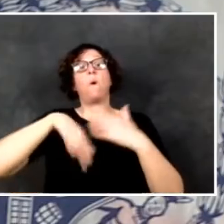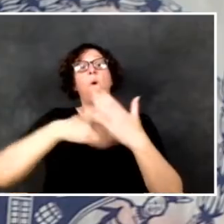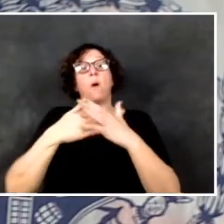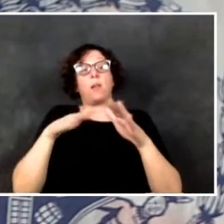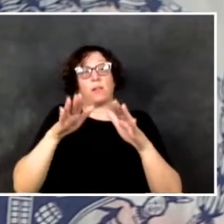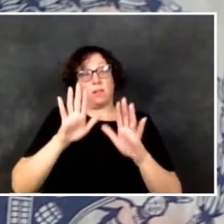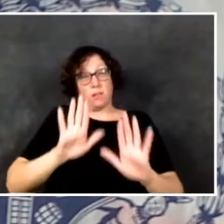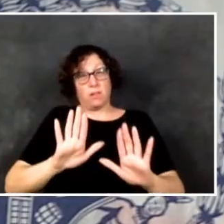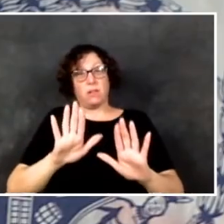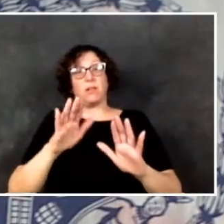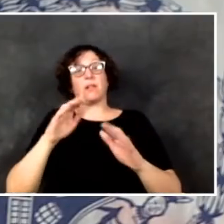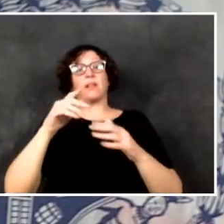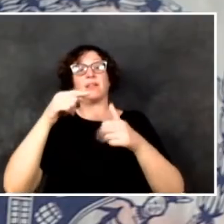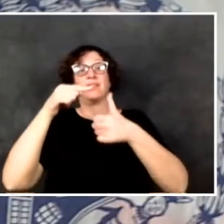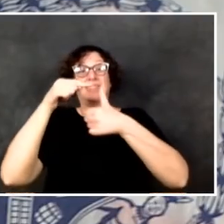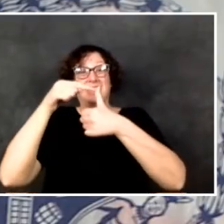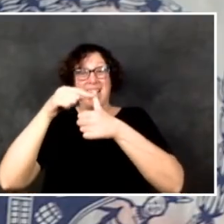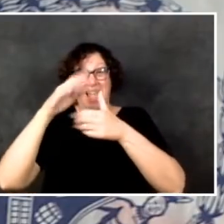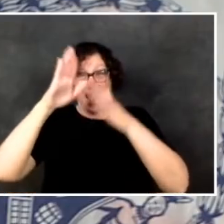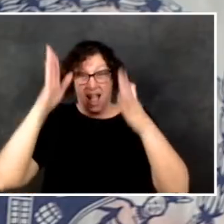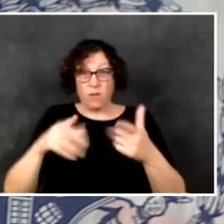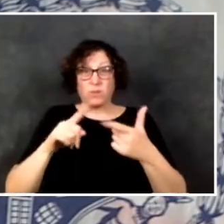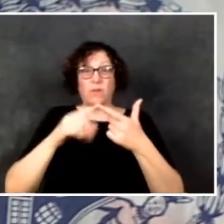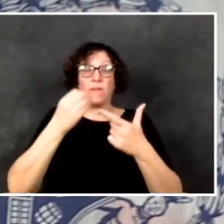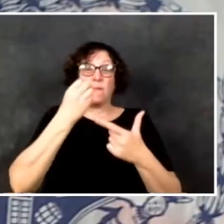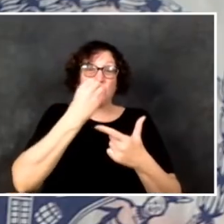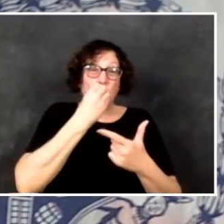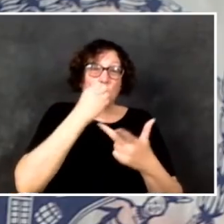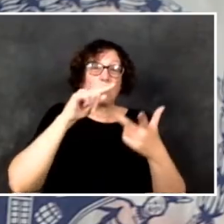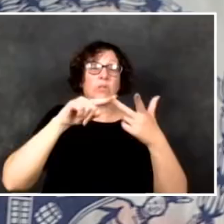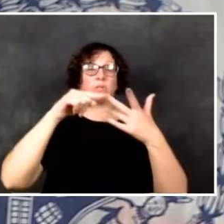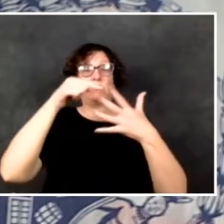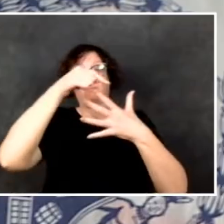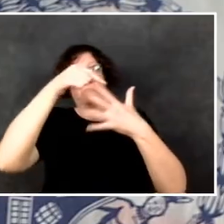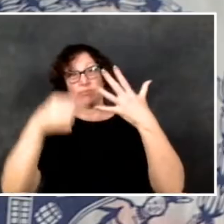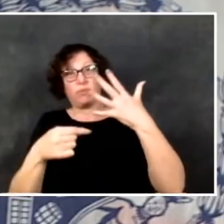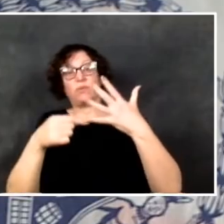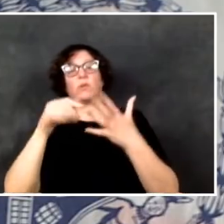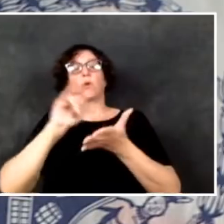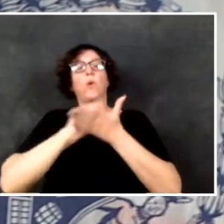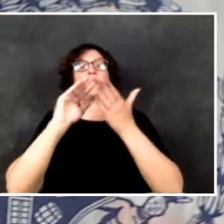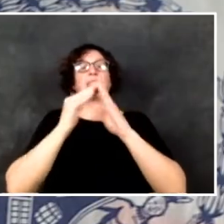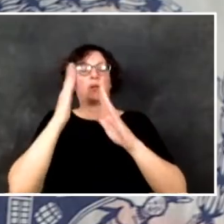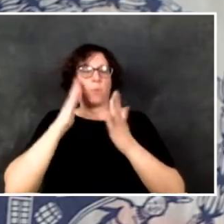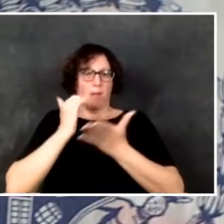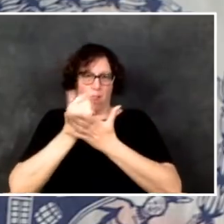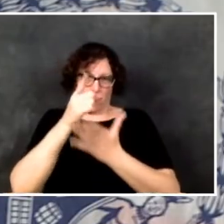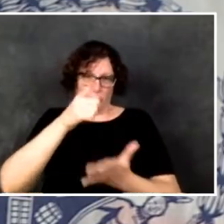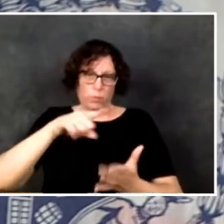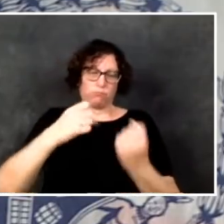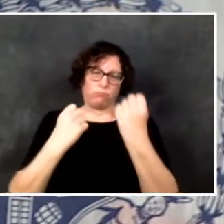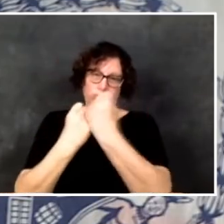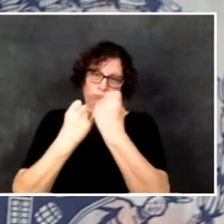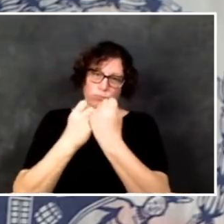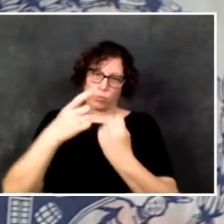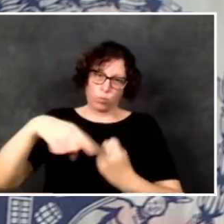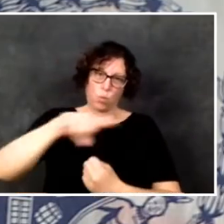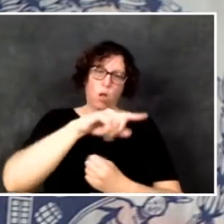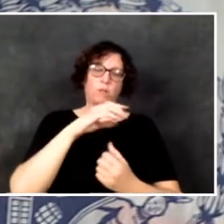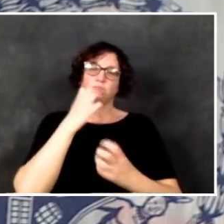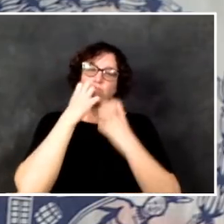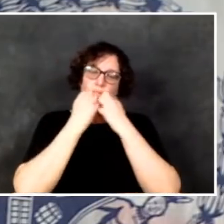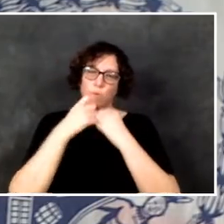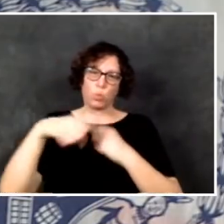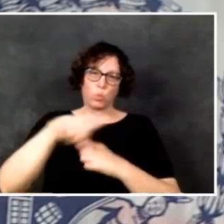York will protect and support all immigrant communities, including undocumented folks. And please let people know that. All that help is there for